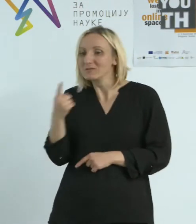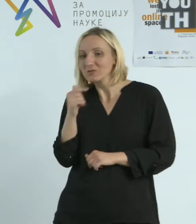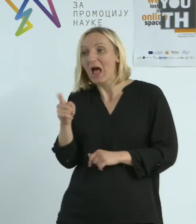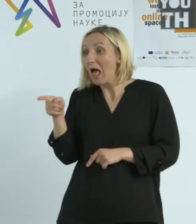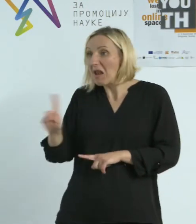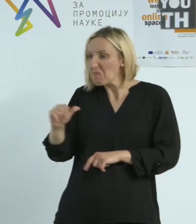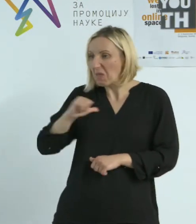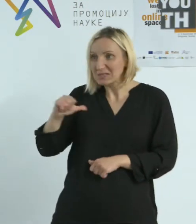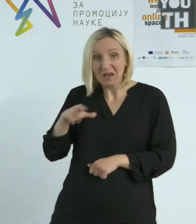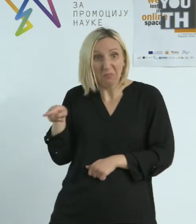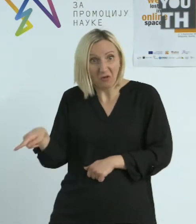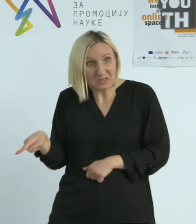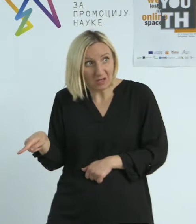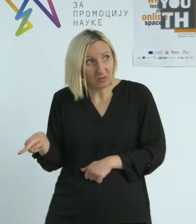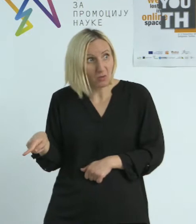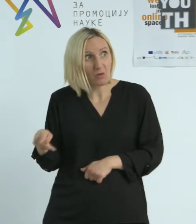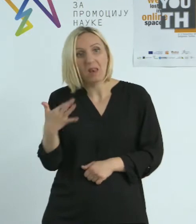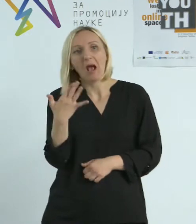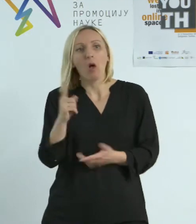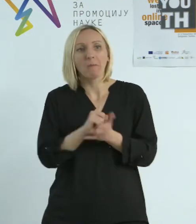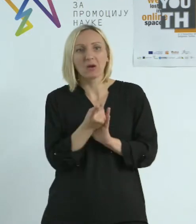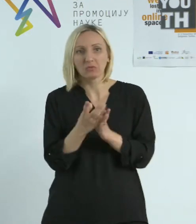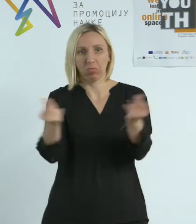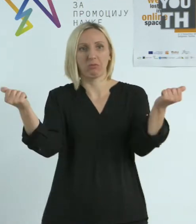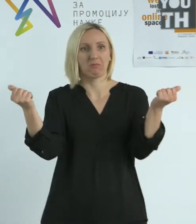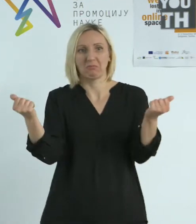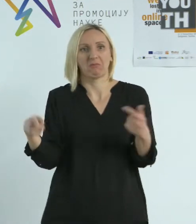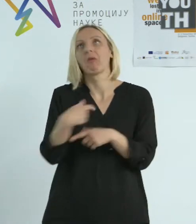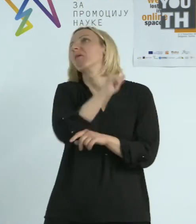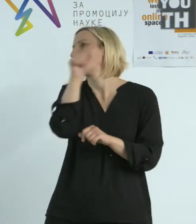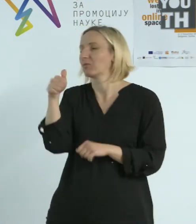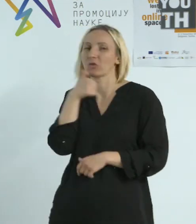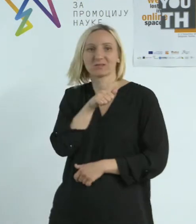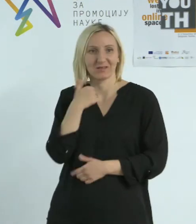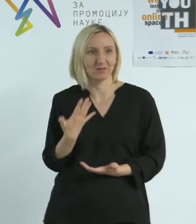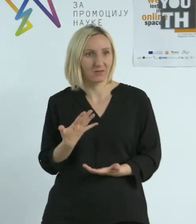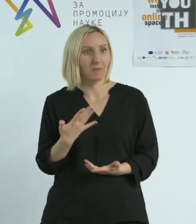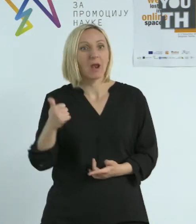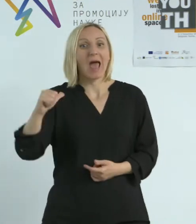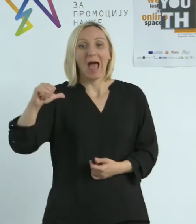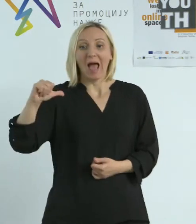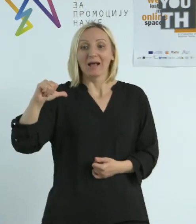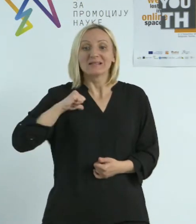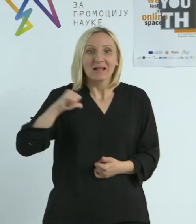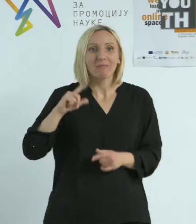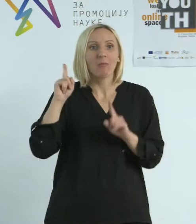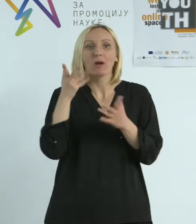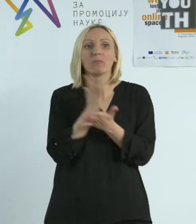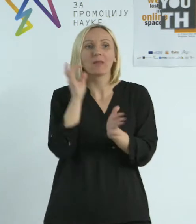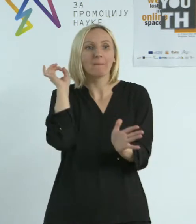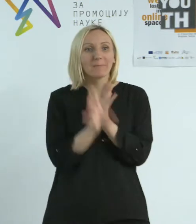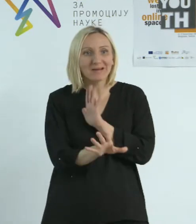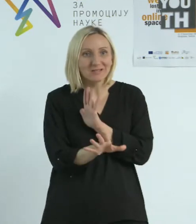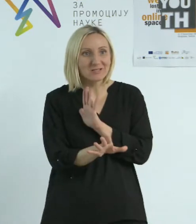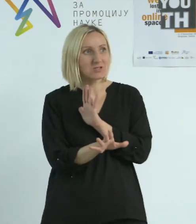her in like few minutes, it's gone. So interest has to be fast.